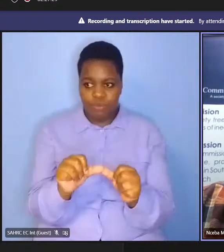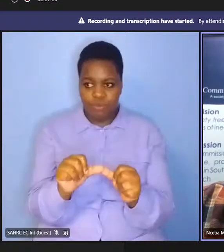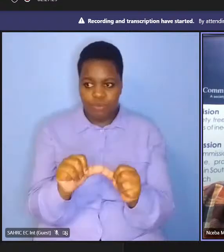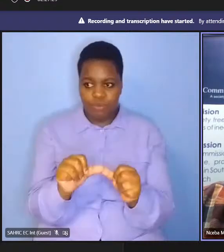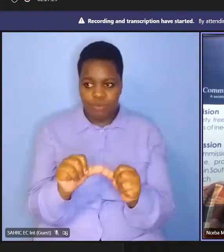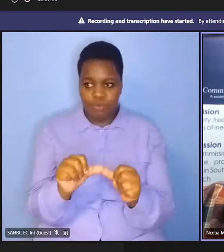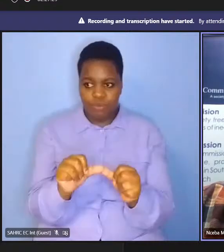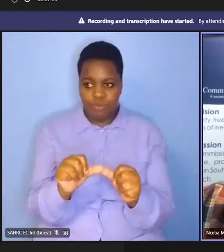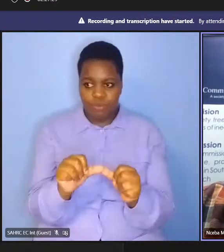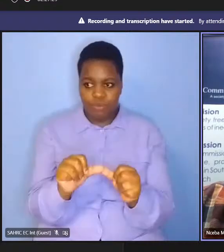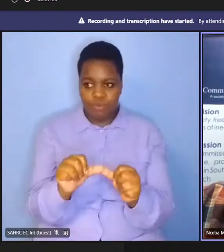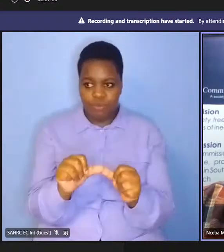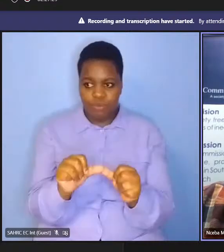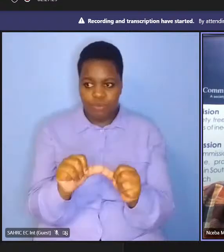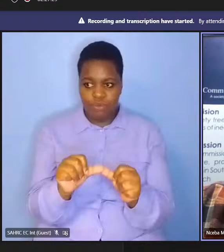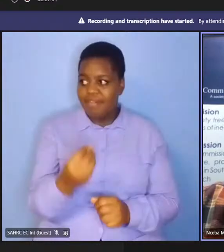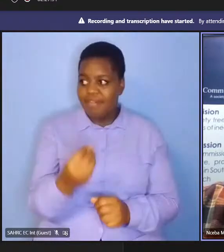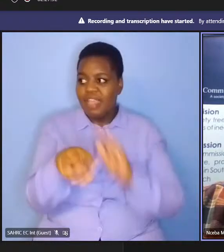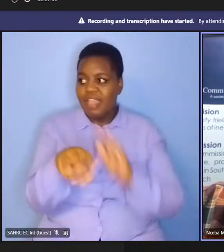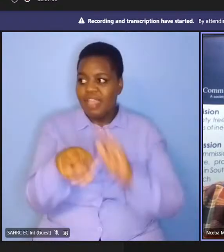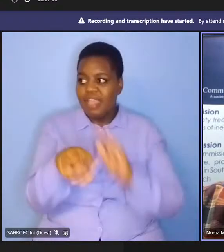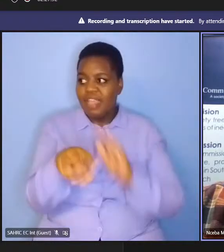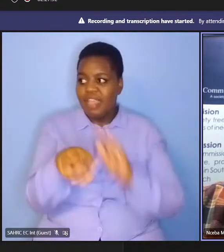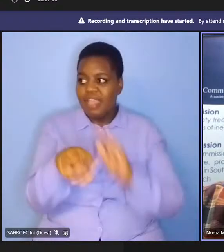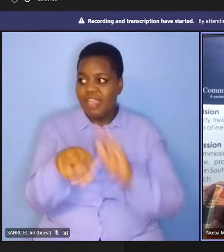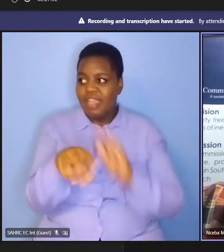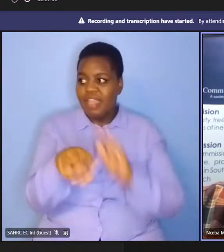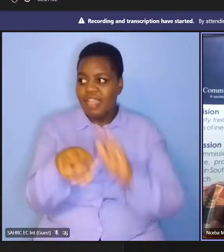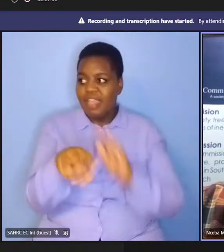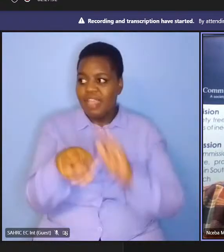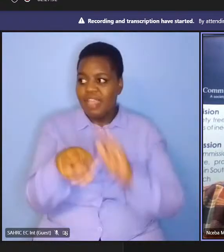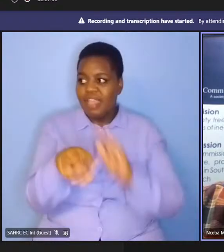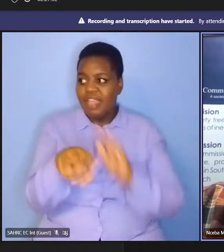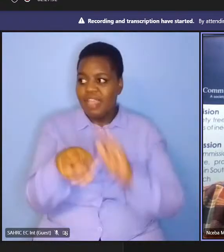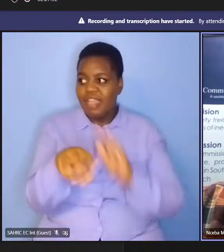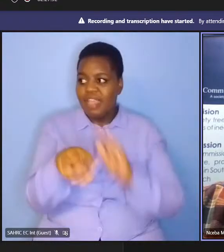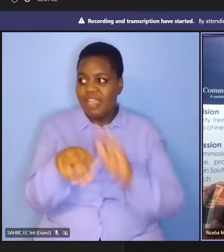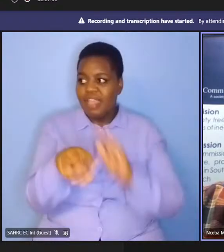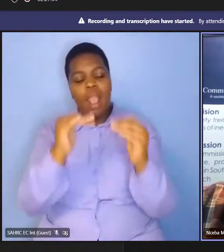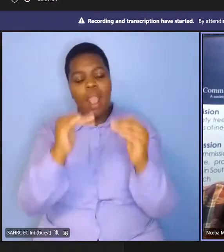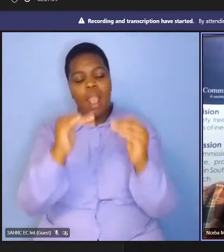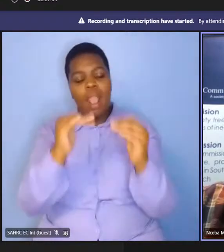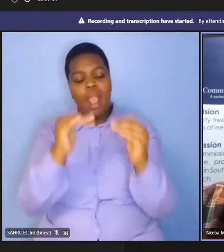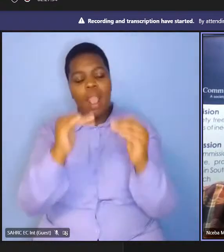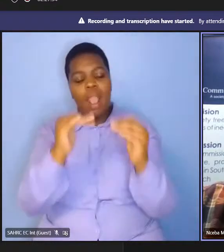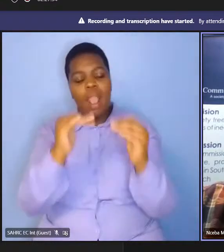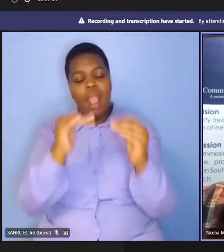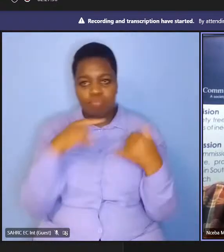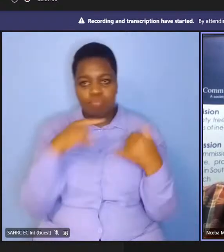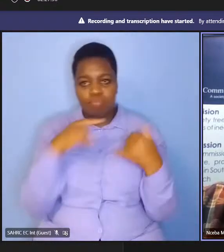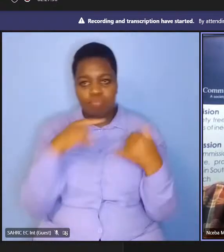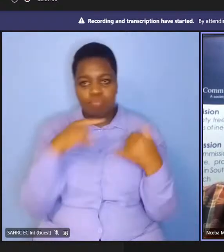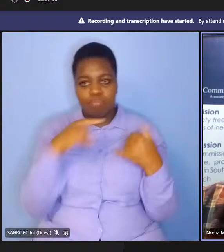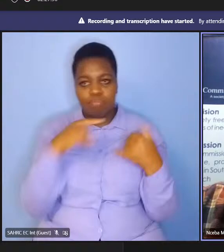CGE does have a draft paper, but the plenary of commissioners, which is the highest body, needs to adopt it,